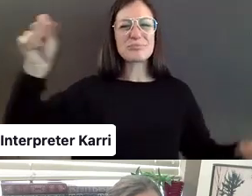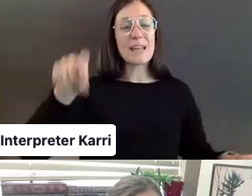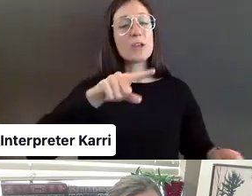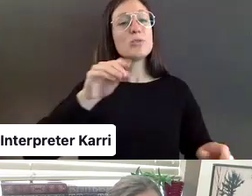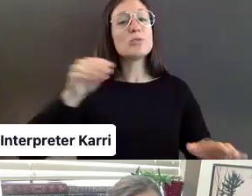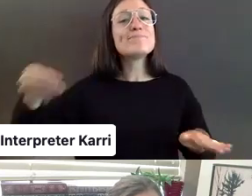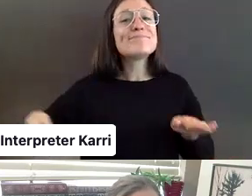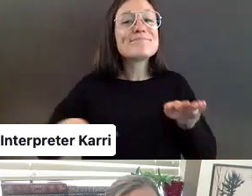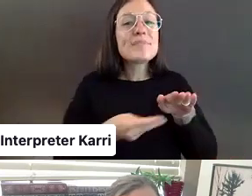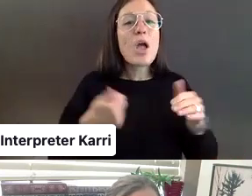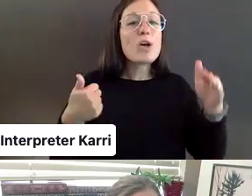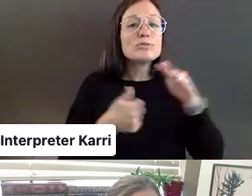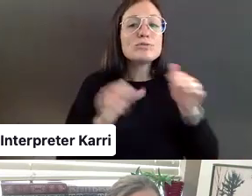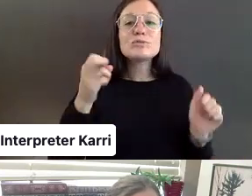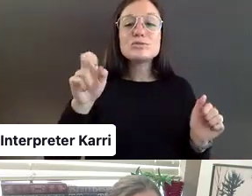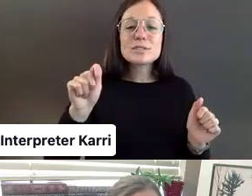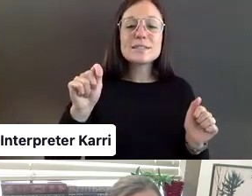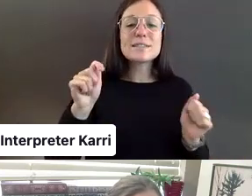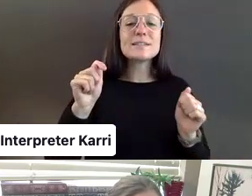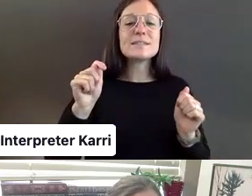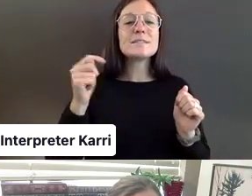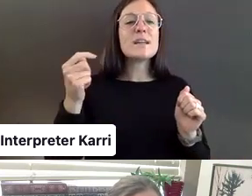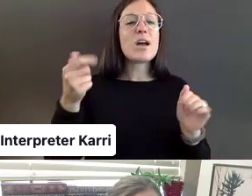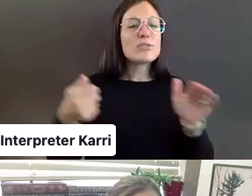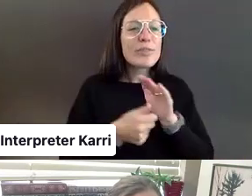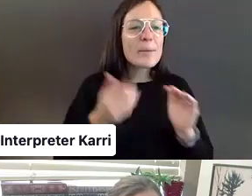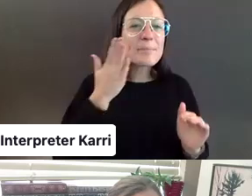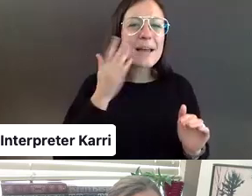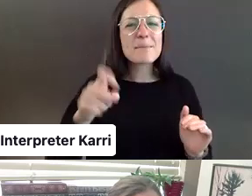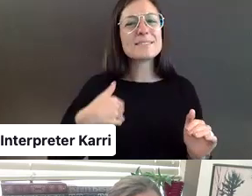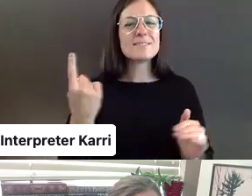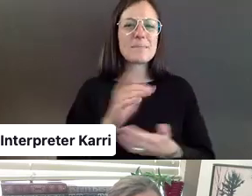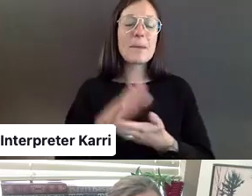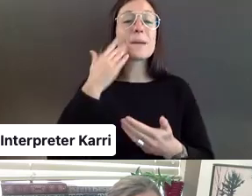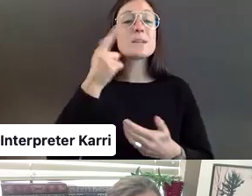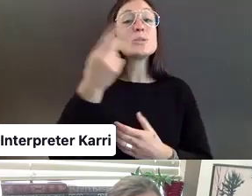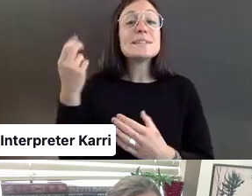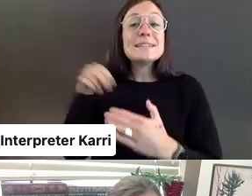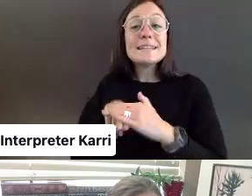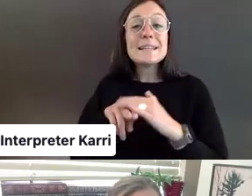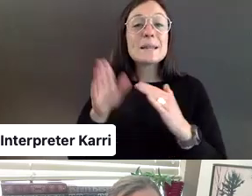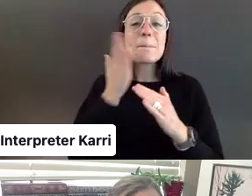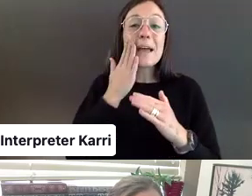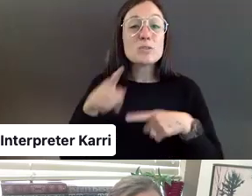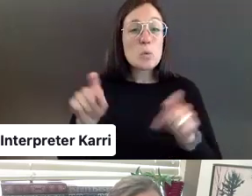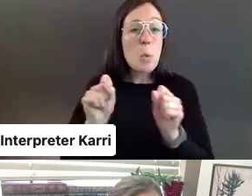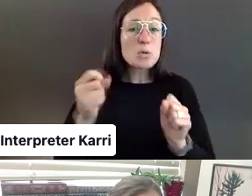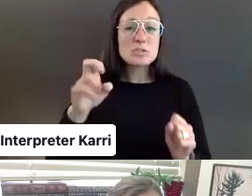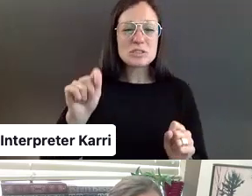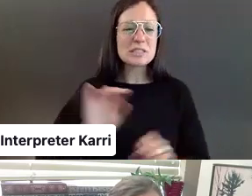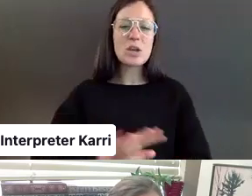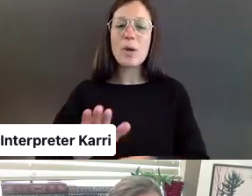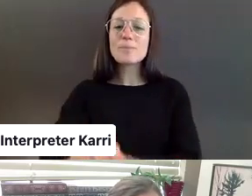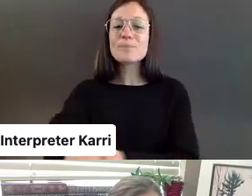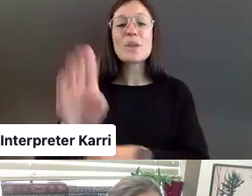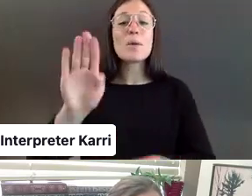under the sheets just to heat up the bed? Or like, there has to be something because getting into the bed each night in the cold sheets No. is like, we're in I have